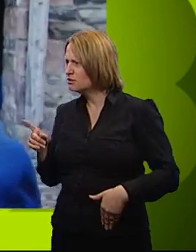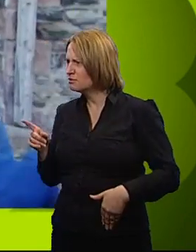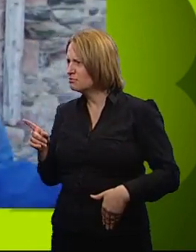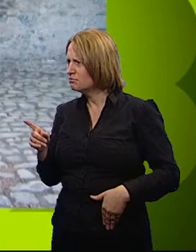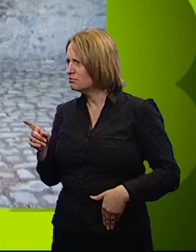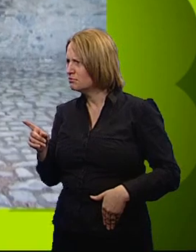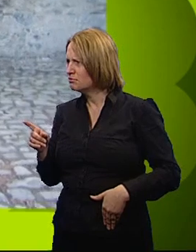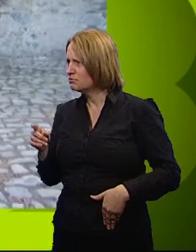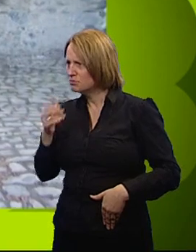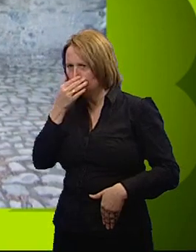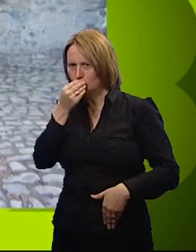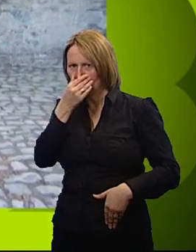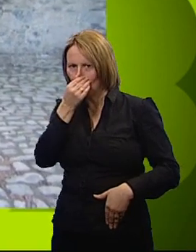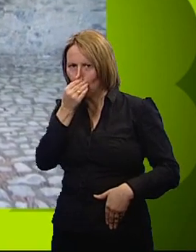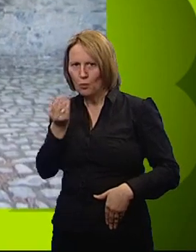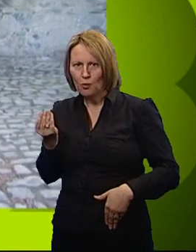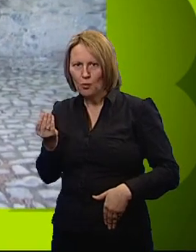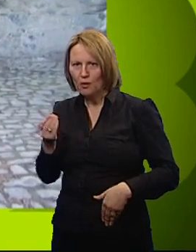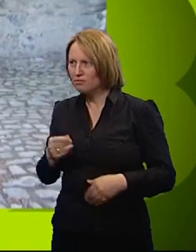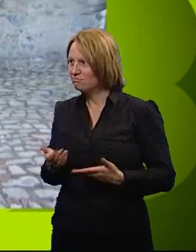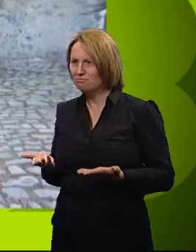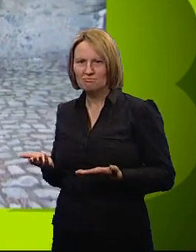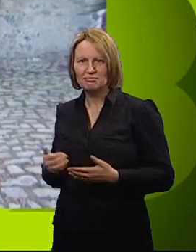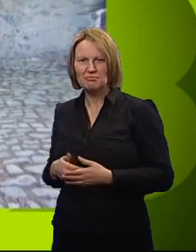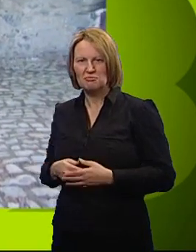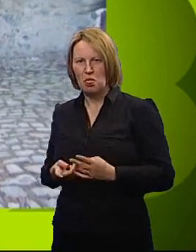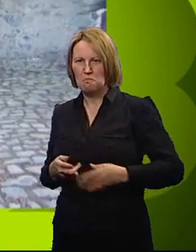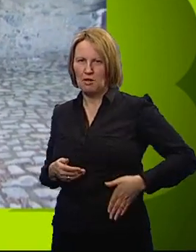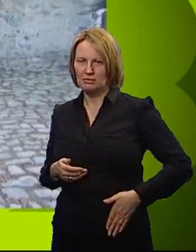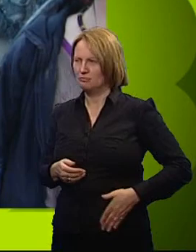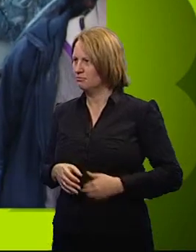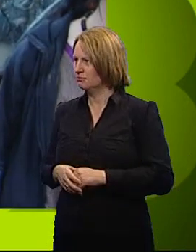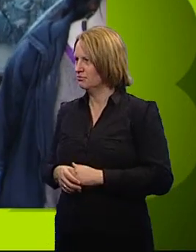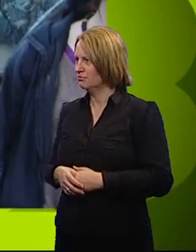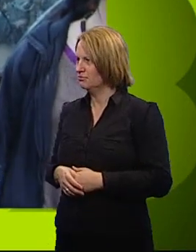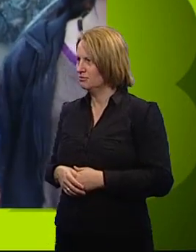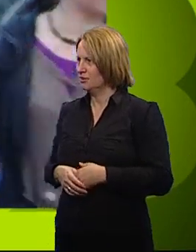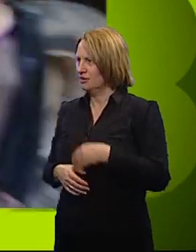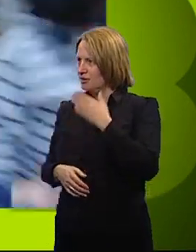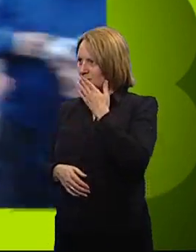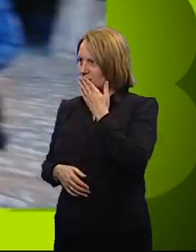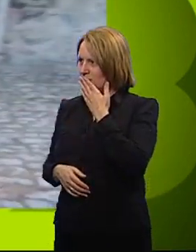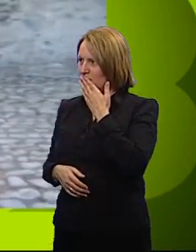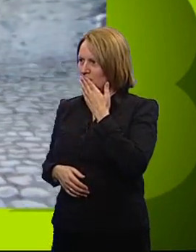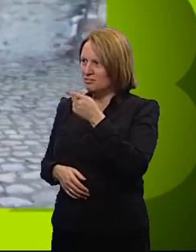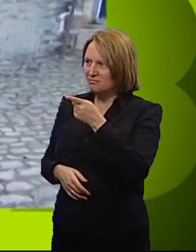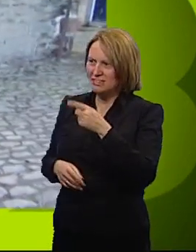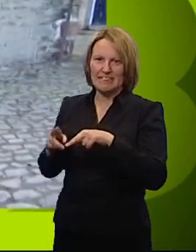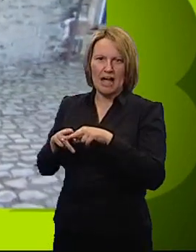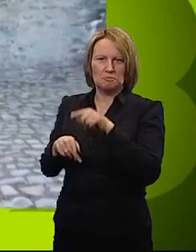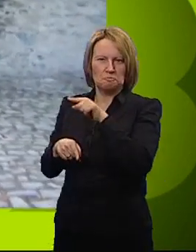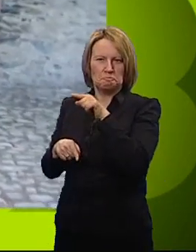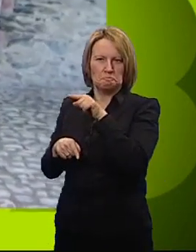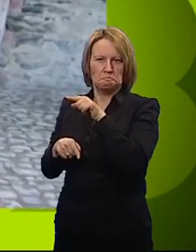pocket? It's tissue, see? Yes, but I saw you on your phone. I have a real phone. Dad!